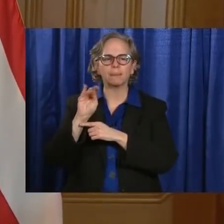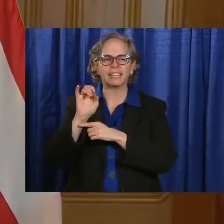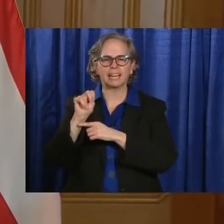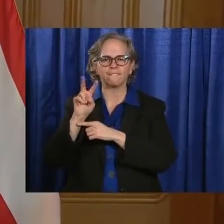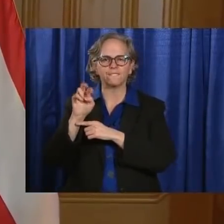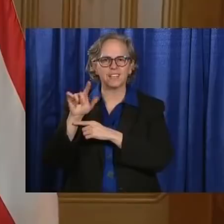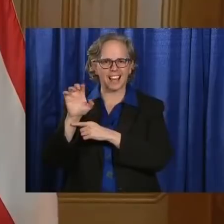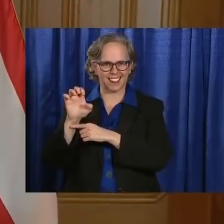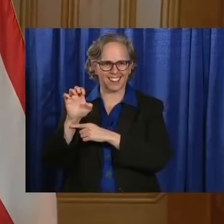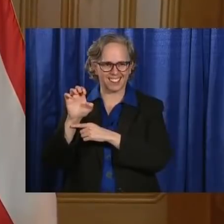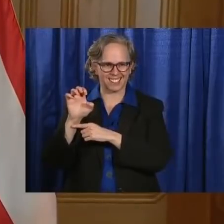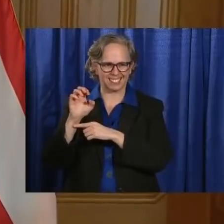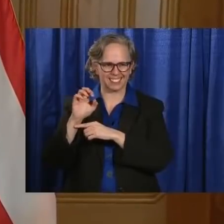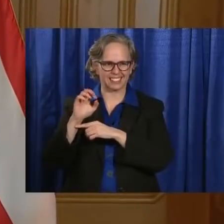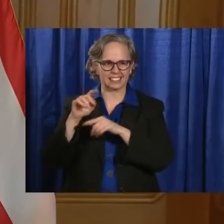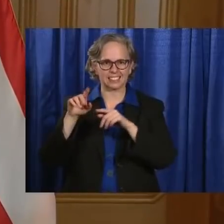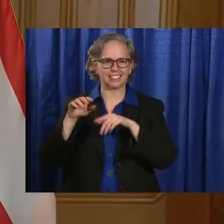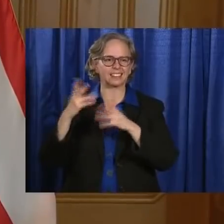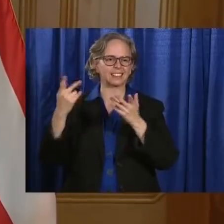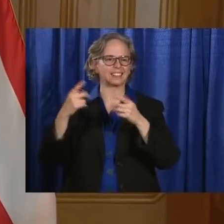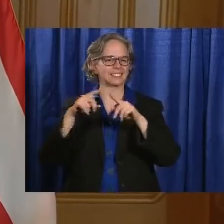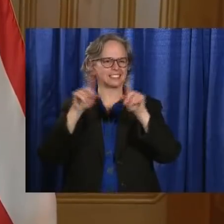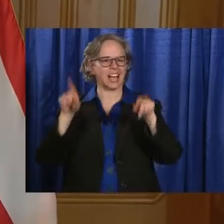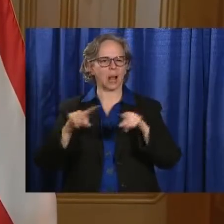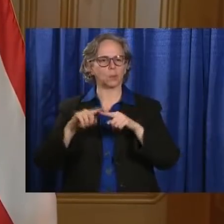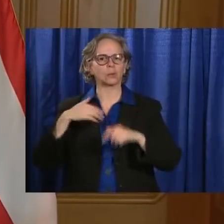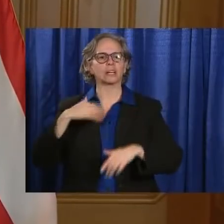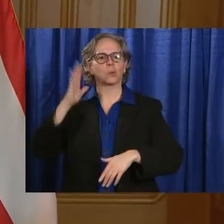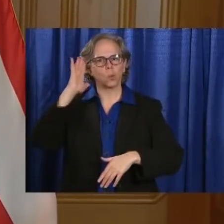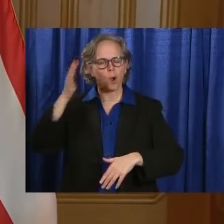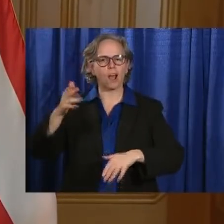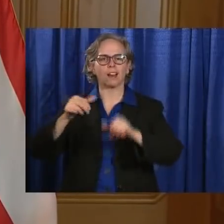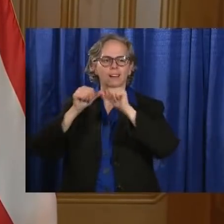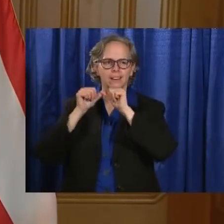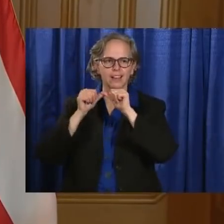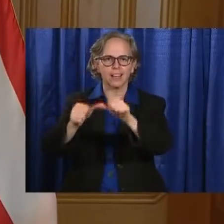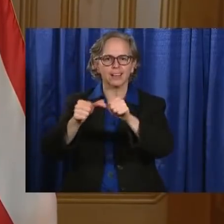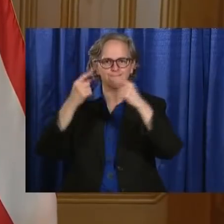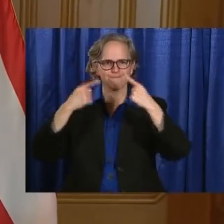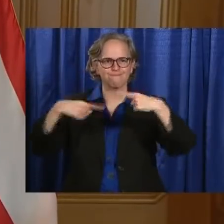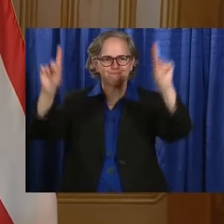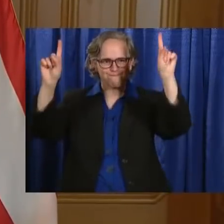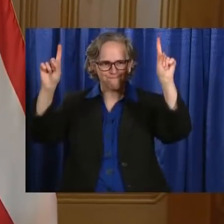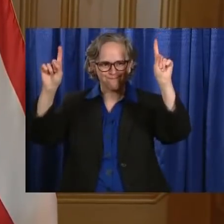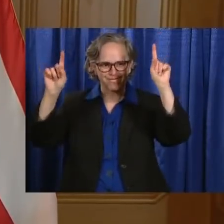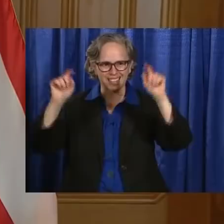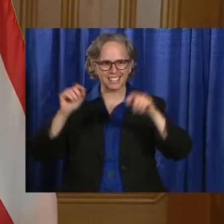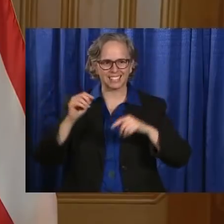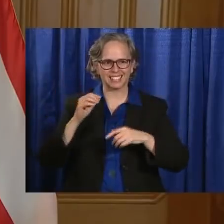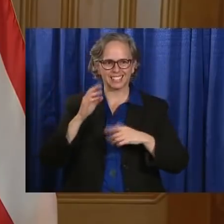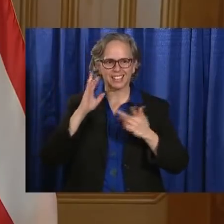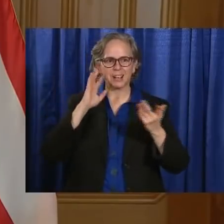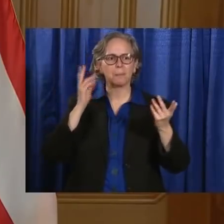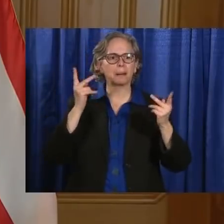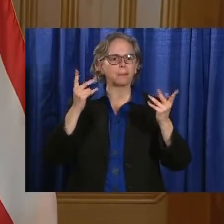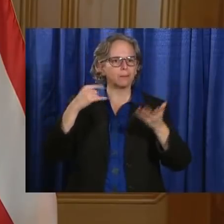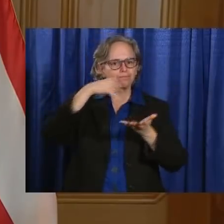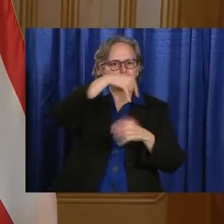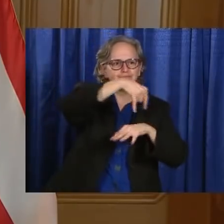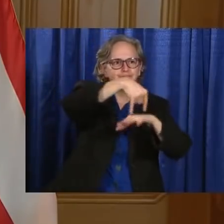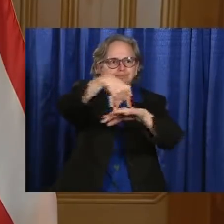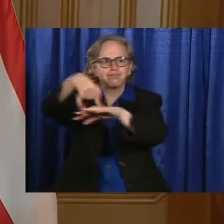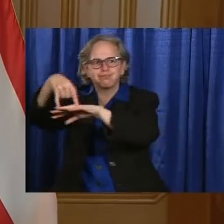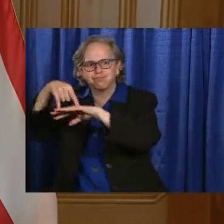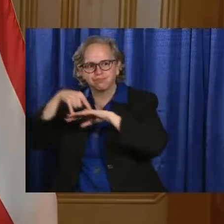will prevail." So some Ohioans put that up, and it's I think, indicative